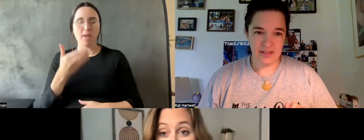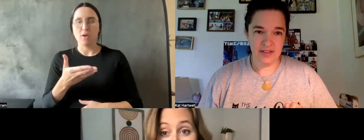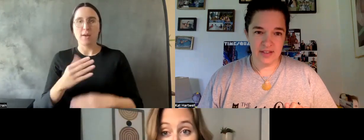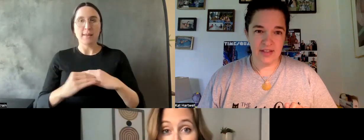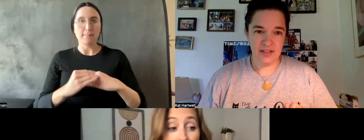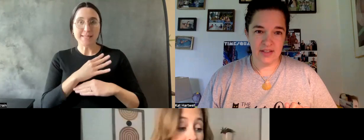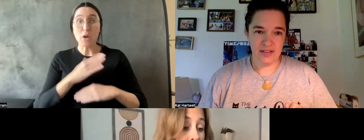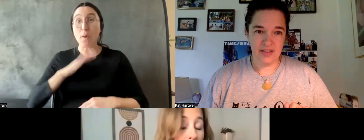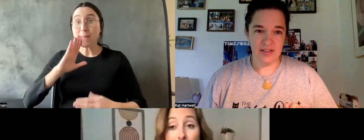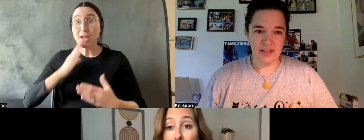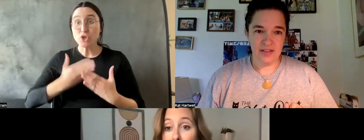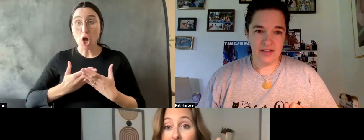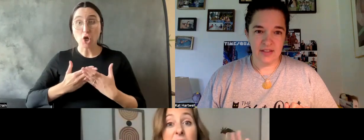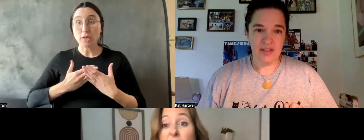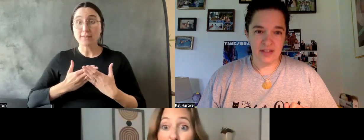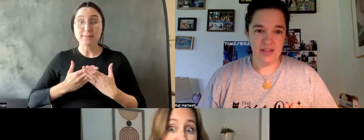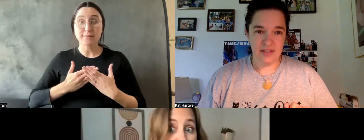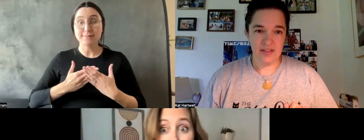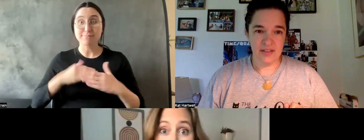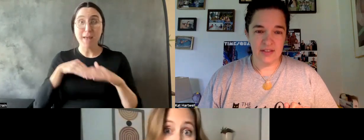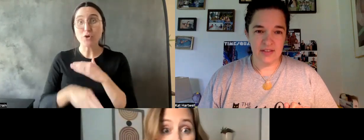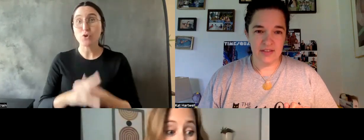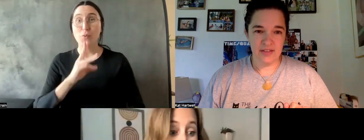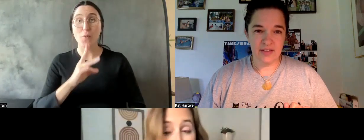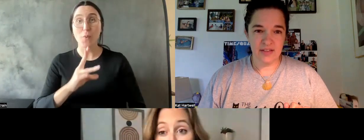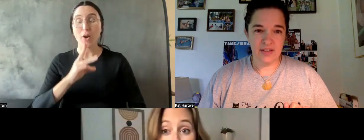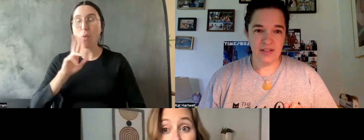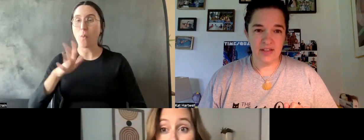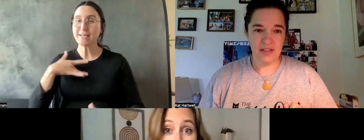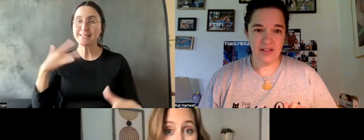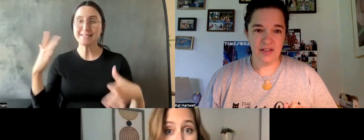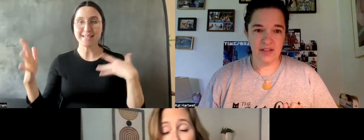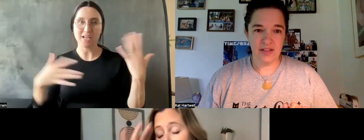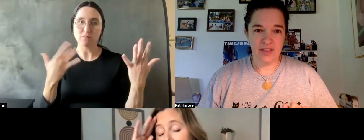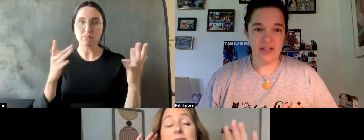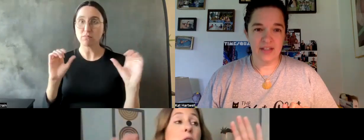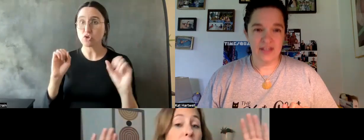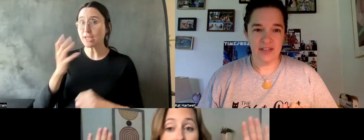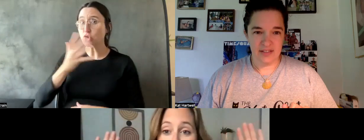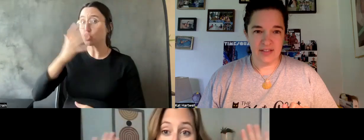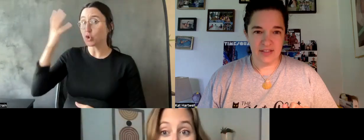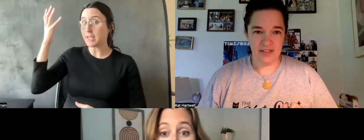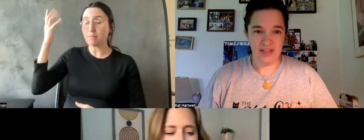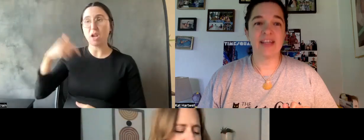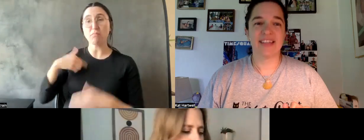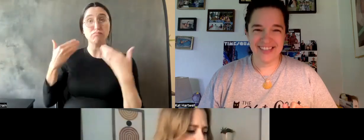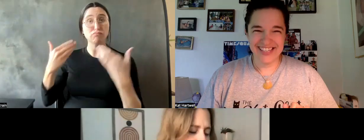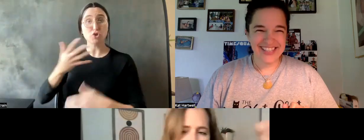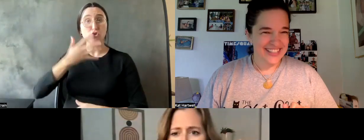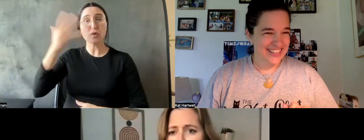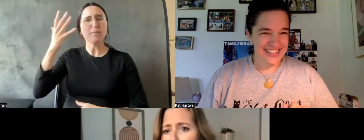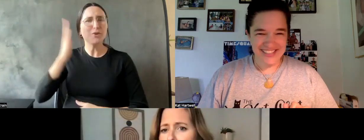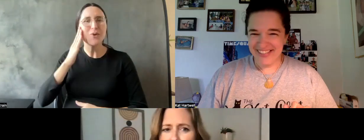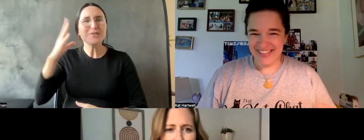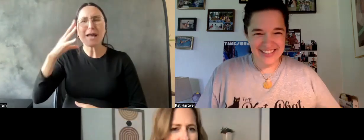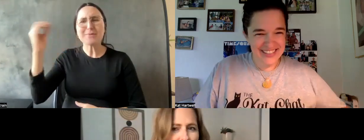in the water, she is like, and I let her scream as loud as she wants to. She's outside. So this is where she can do that. She can